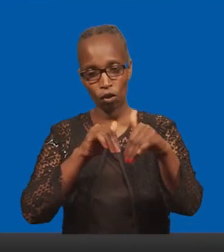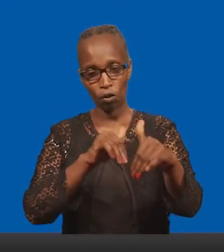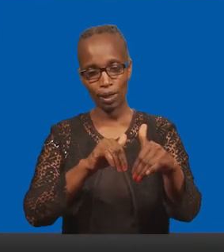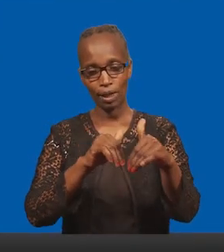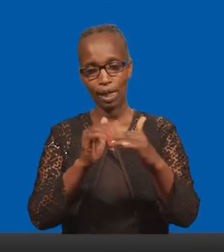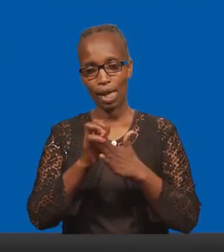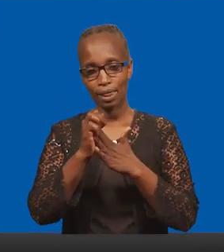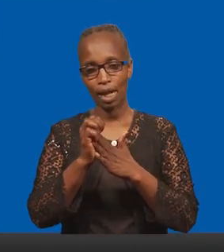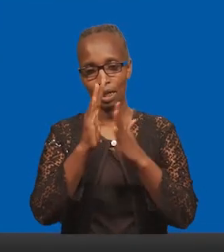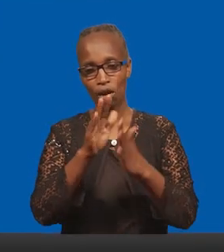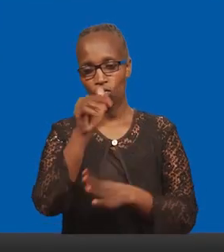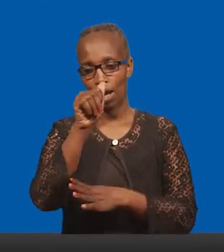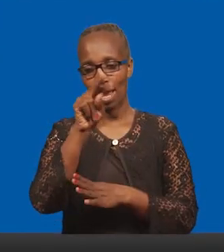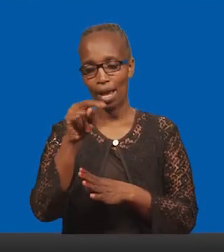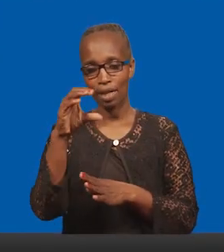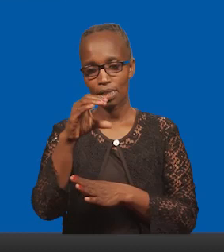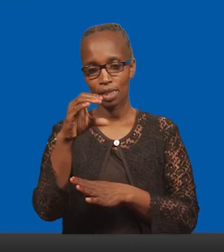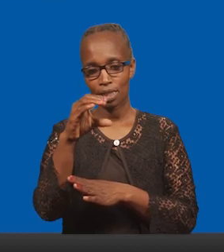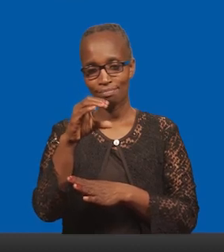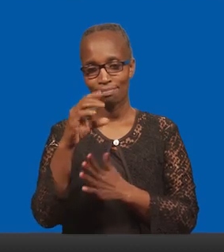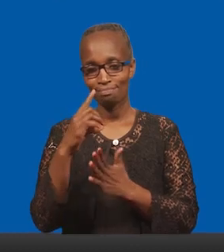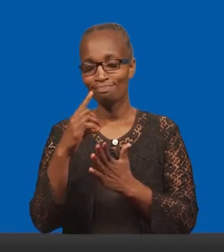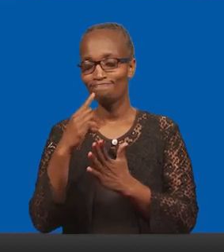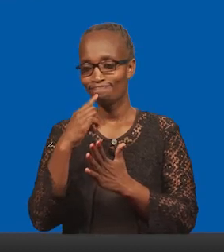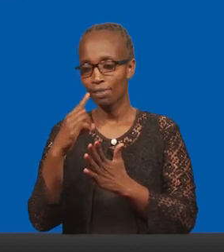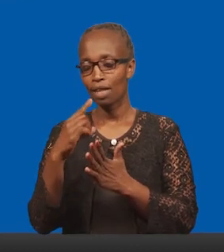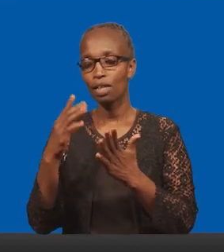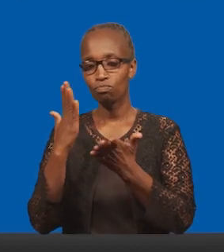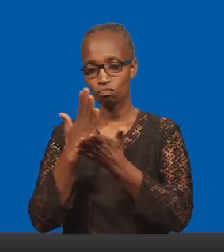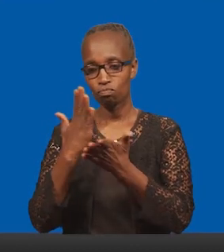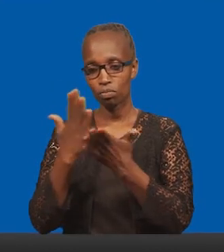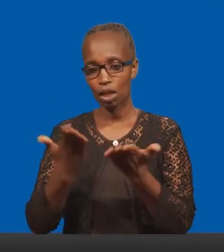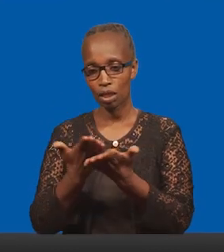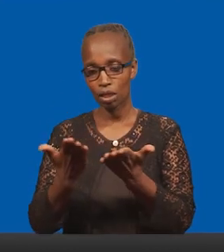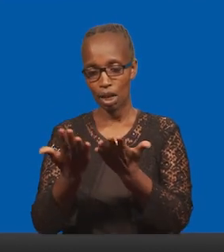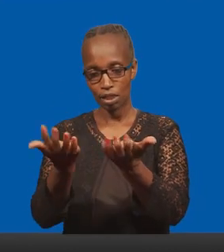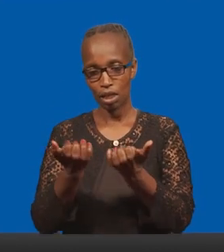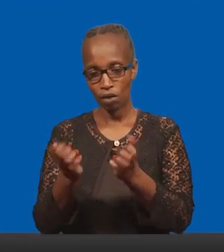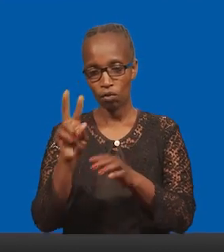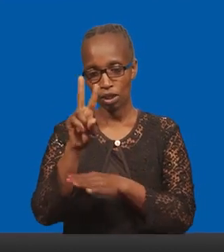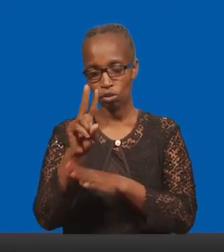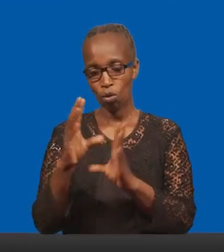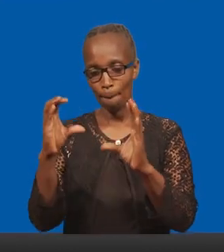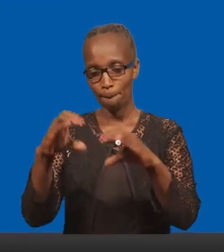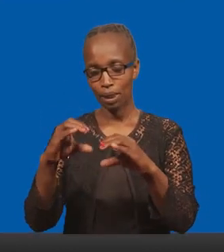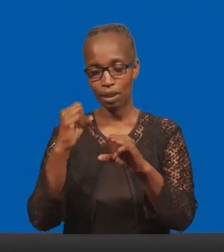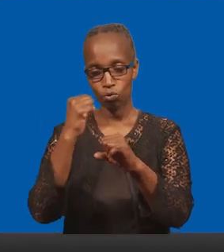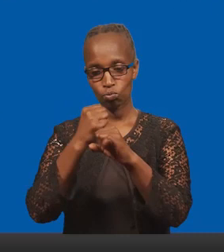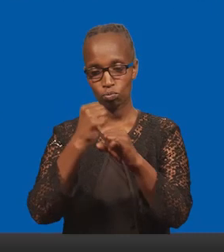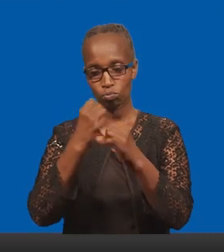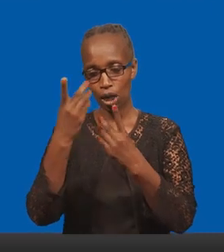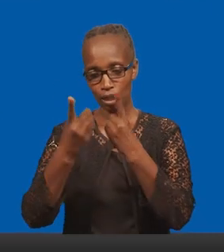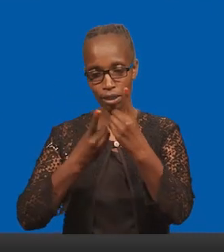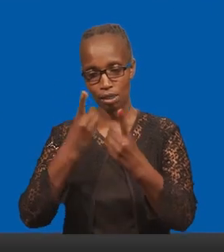ANC Omboko Milemba, alisema kuna umuhimu wa pande hizo mbili kushiriki mazungumzo kwa sababu ndio hatua mwafaka ya kuleta